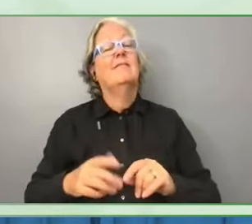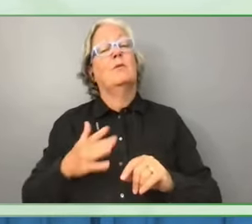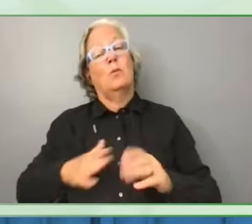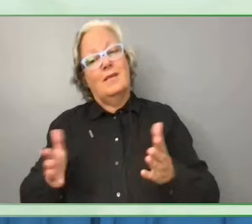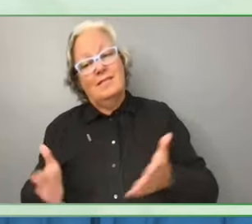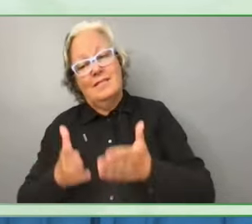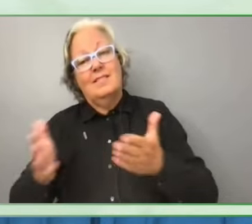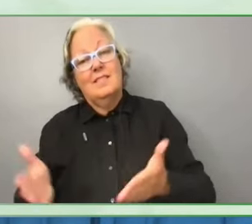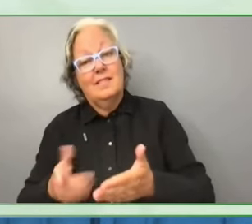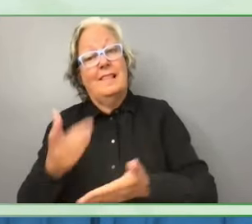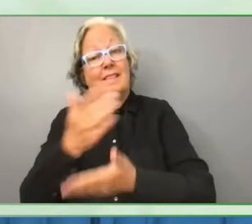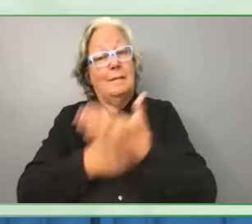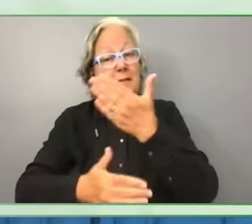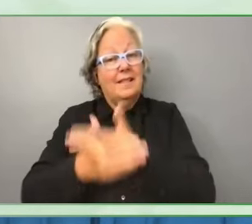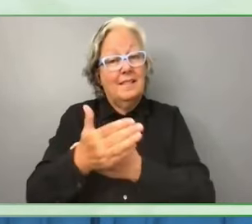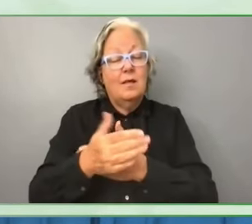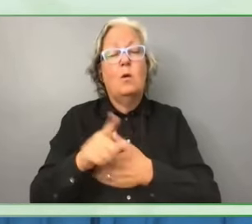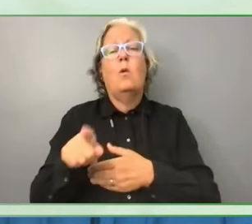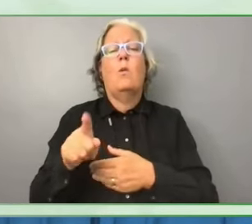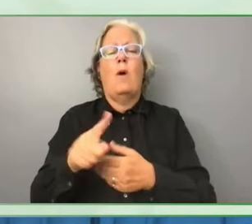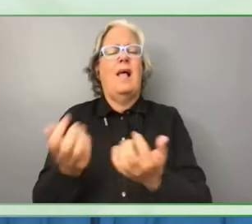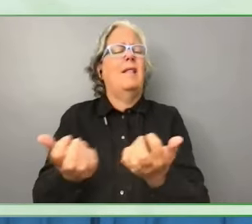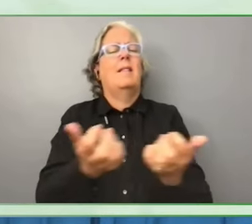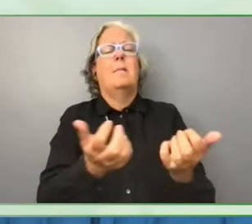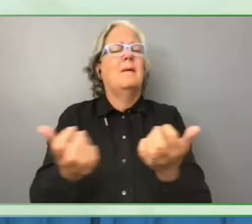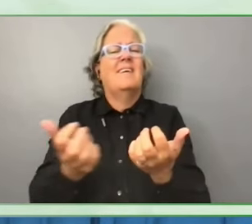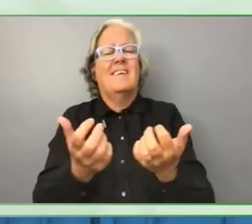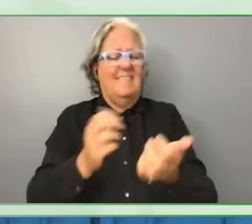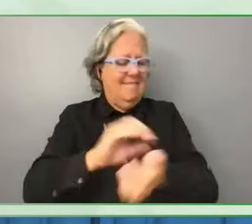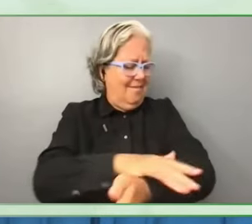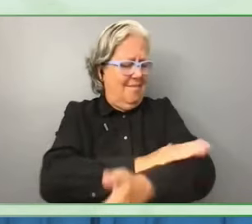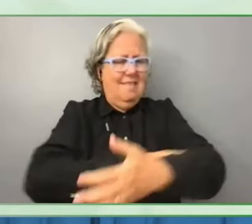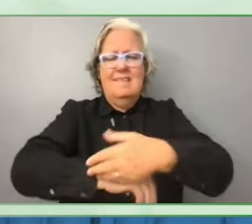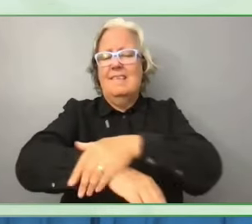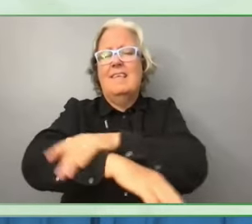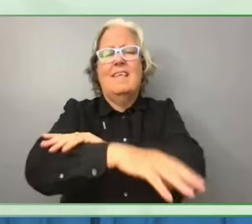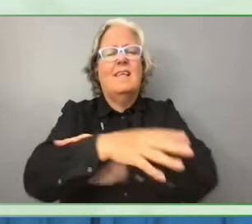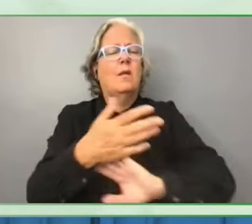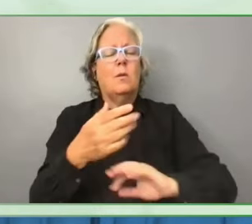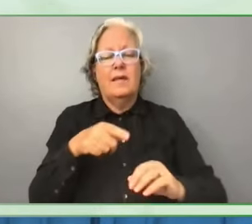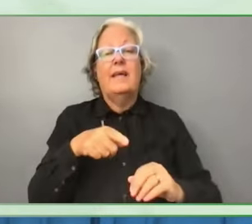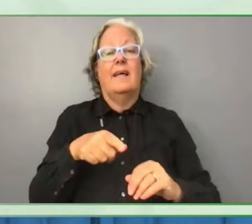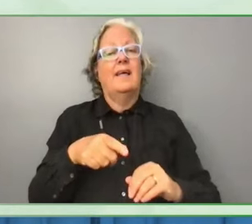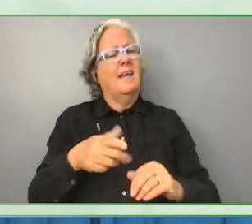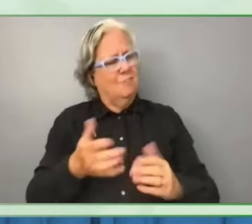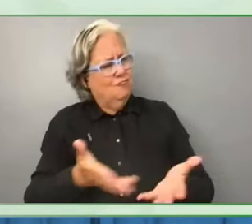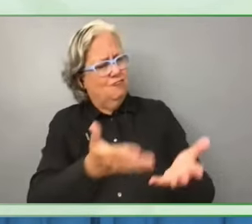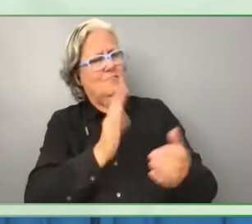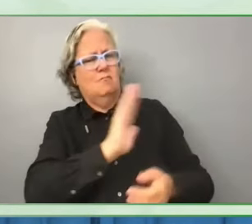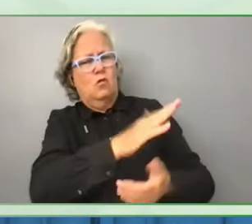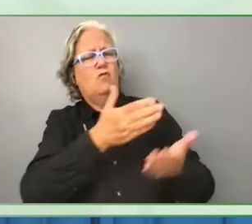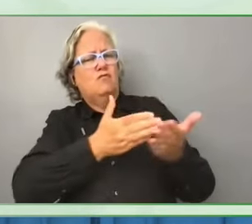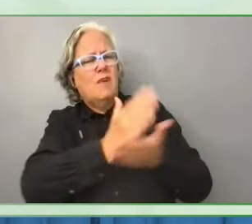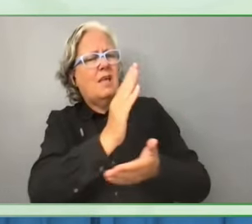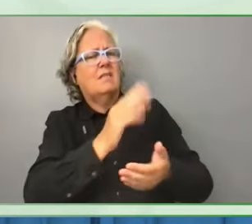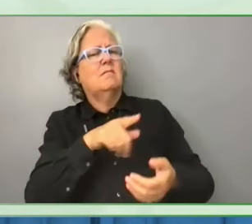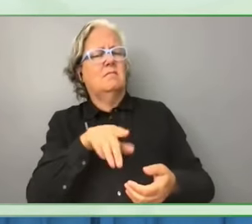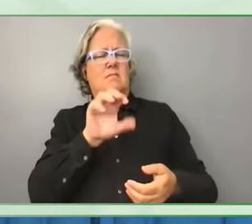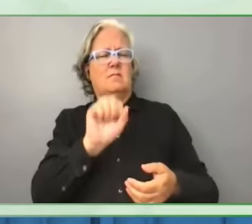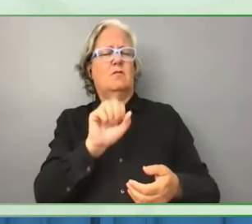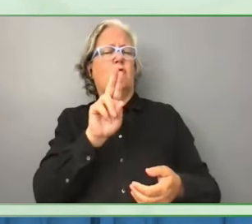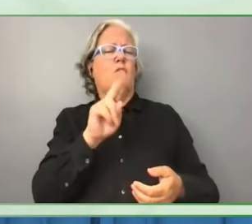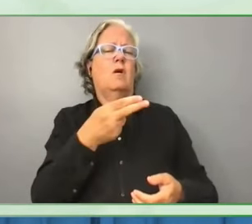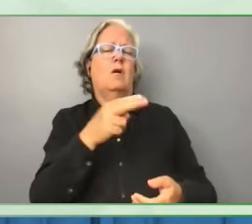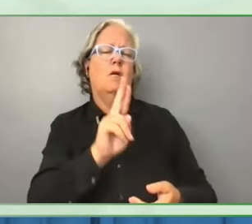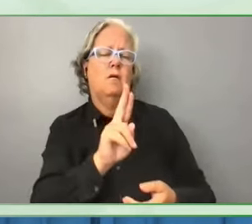by leprosy to feel fulfill in their sexual and reproductive health life. We believe that